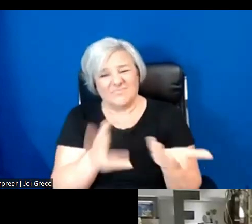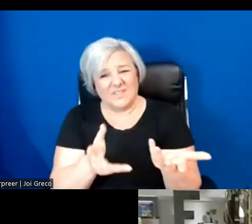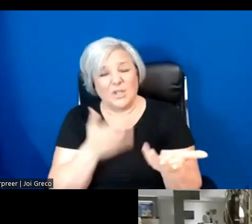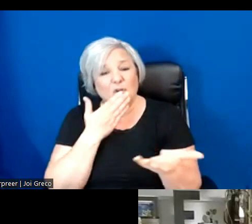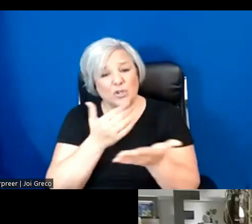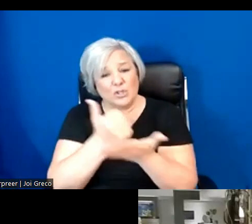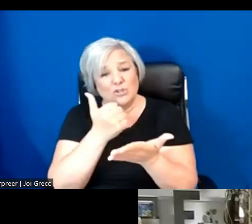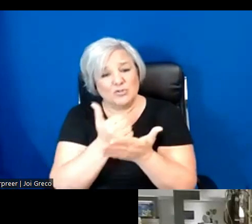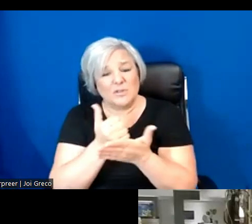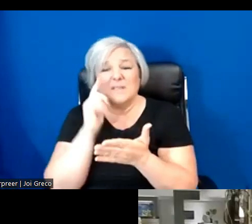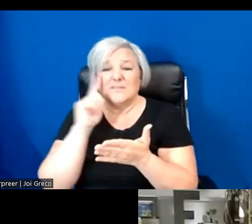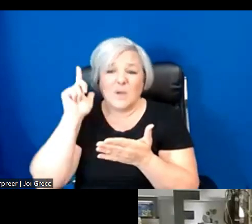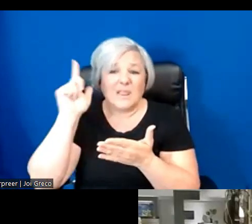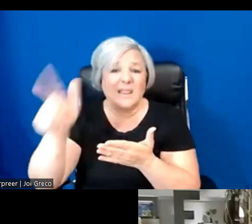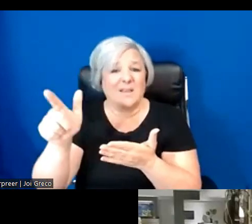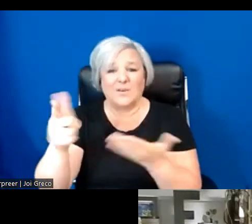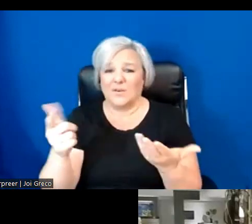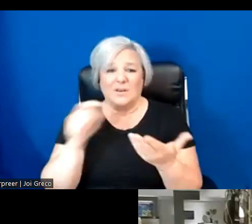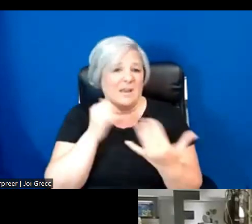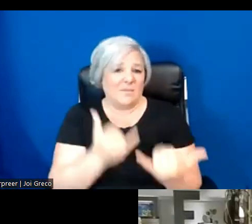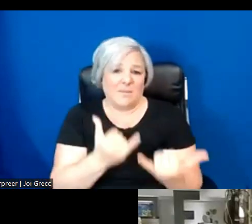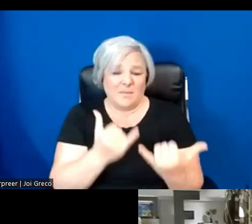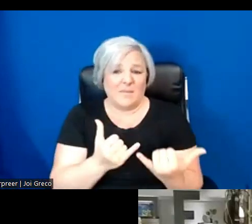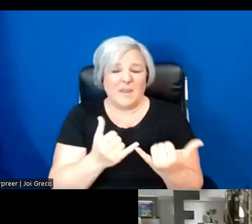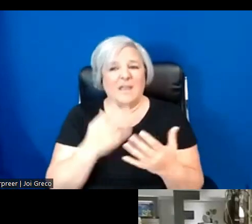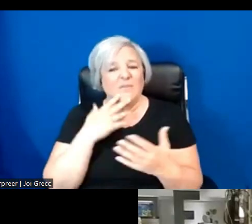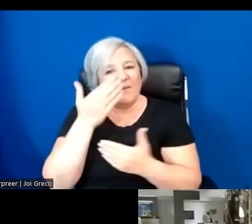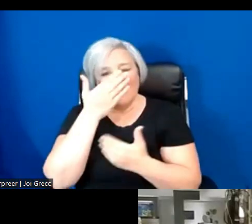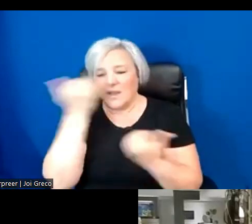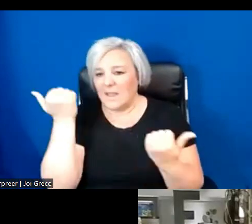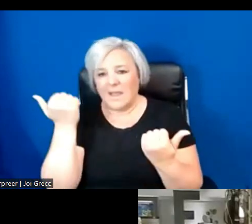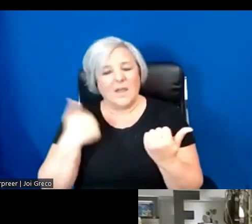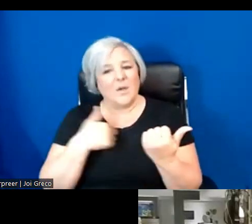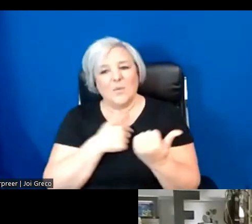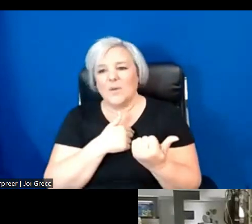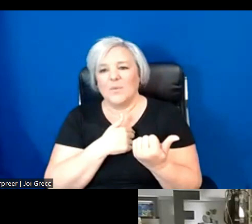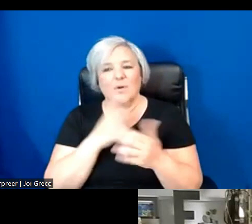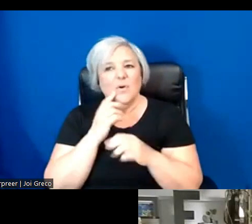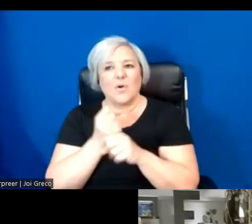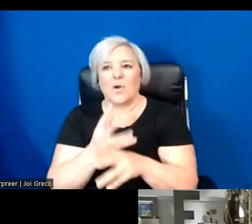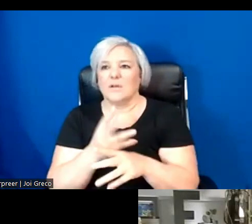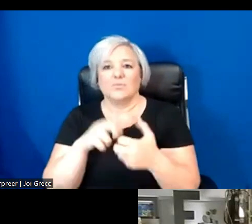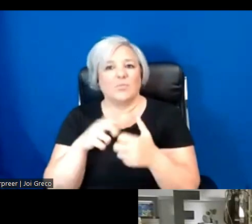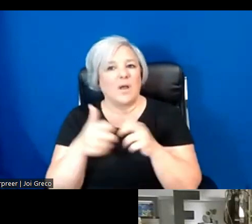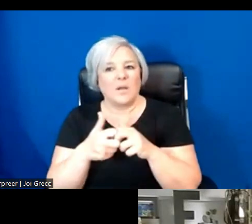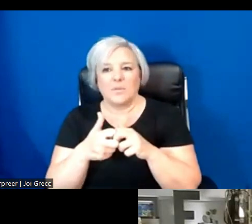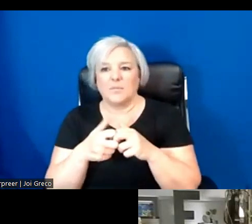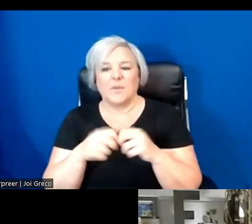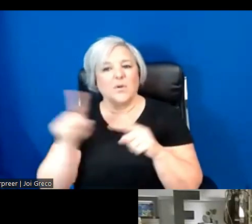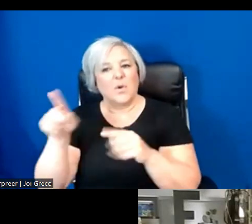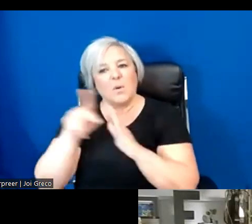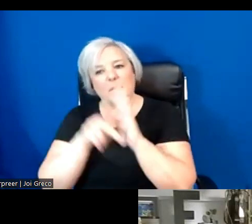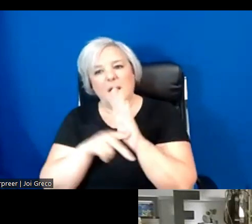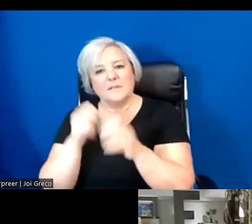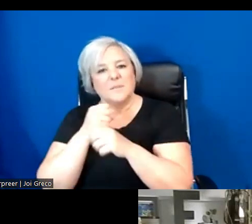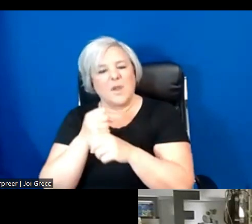is primary prevention for someone else. And so if we lose sight of that, then we're gonna end up causing some problems when we go to policymakers and like,